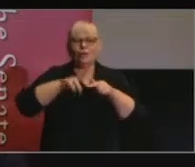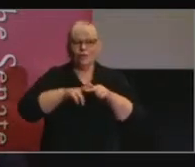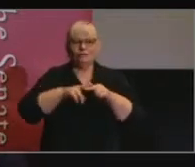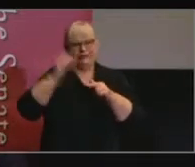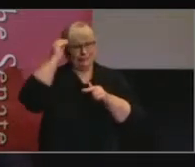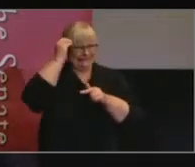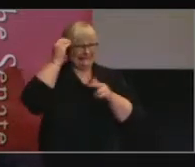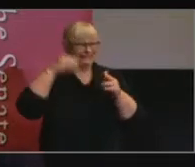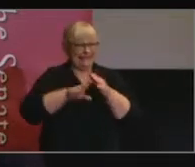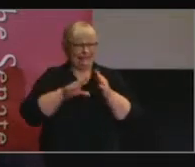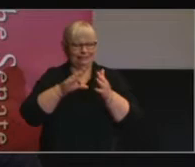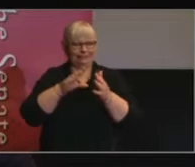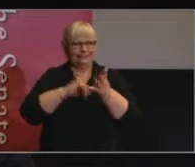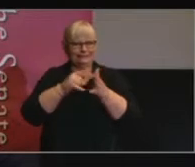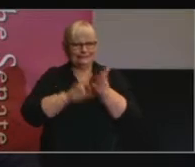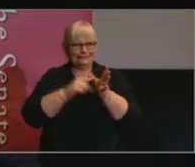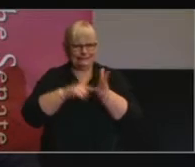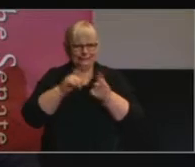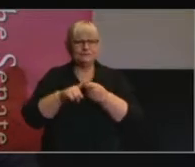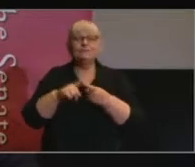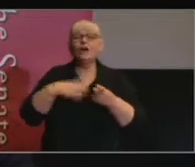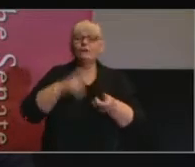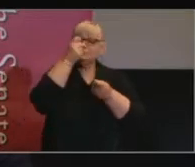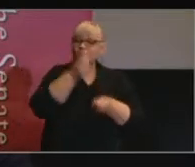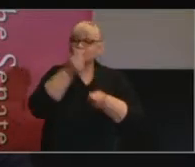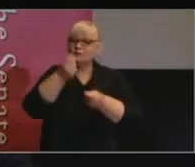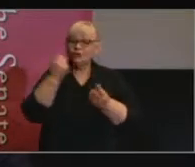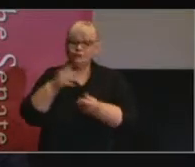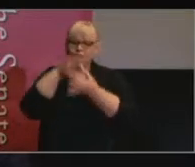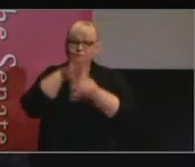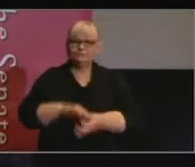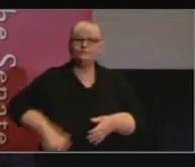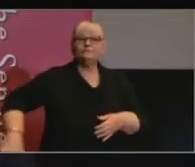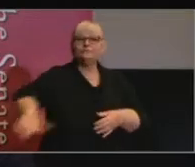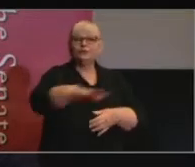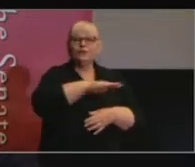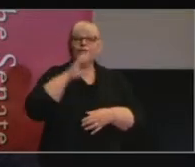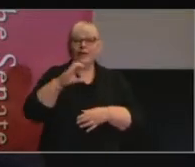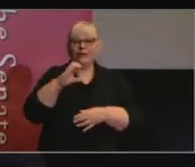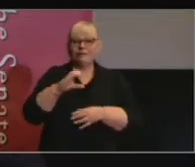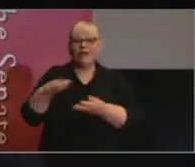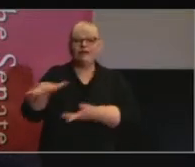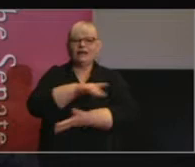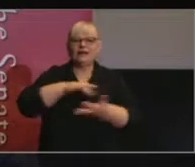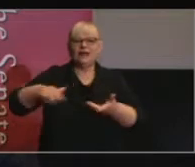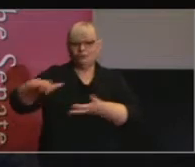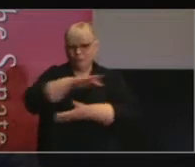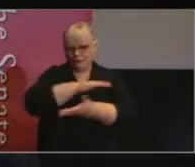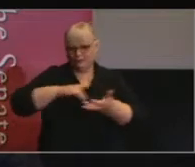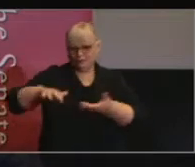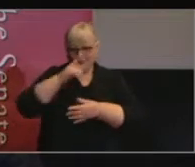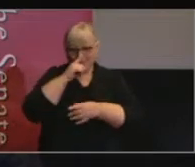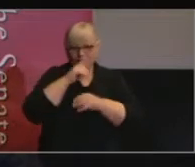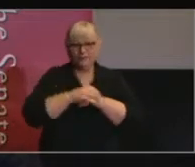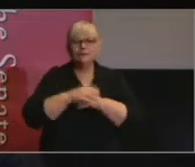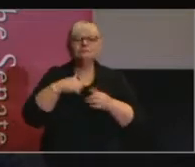Senate. I would like to begin by acknowledging the traditional custodians of the Canberra area, the Ngunnawal and Ngambri peoples,